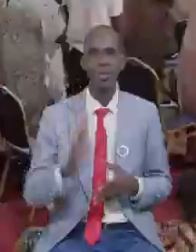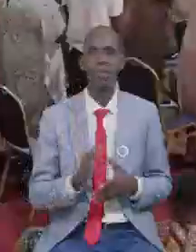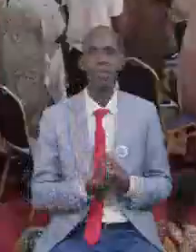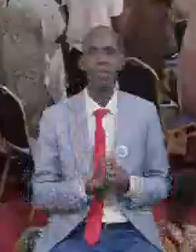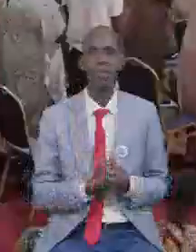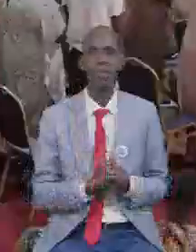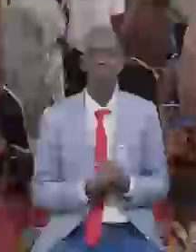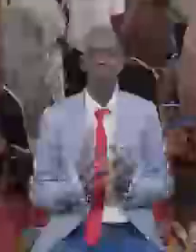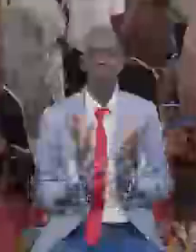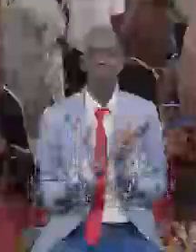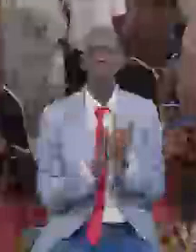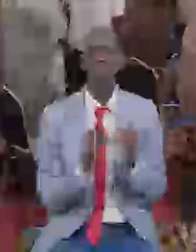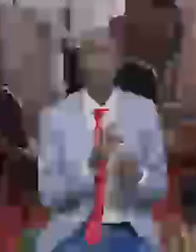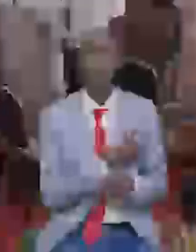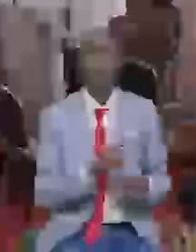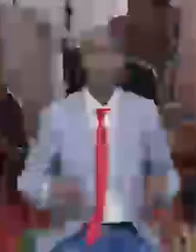Praise the Lord.